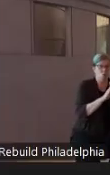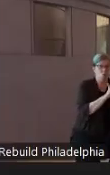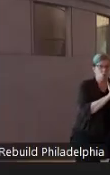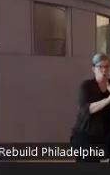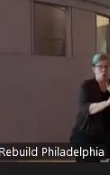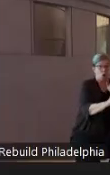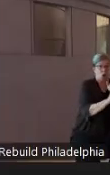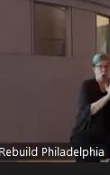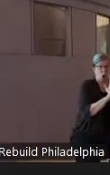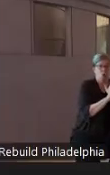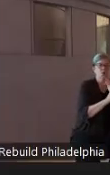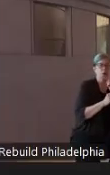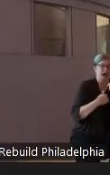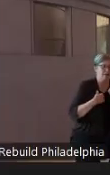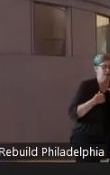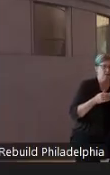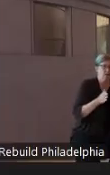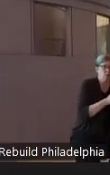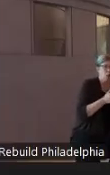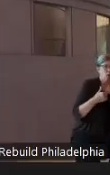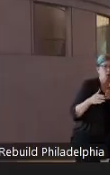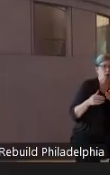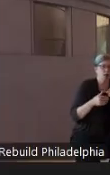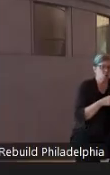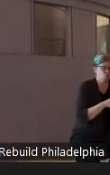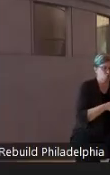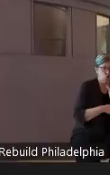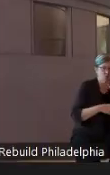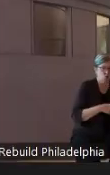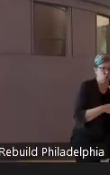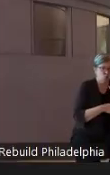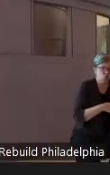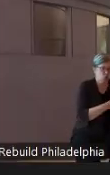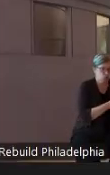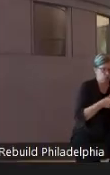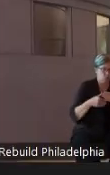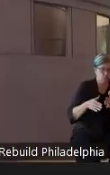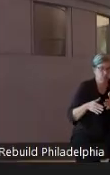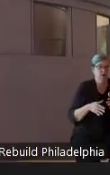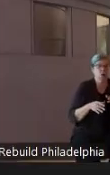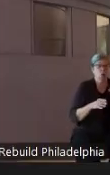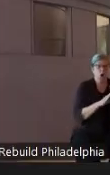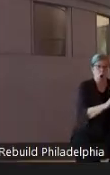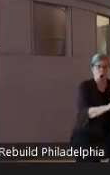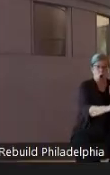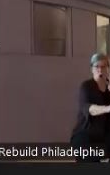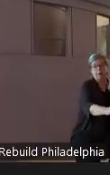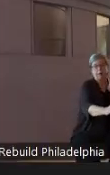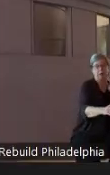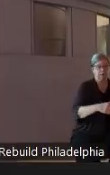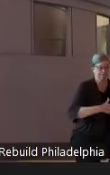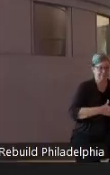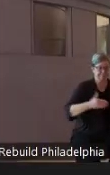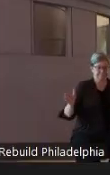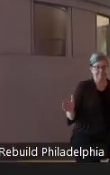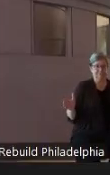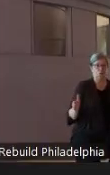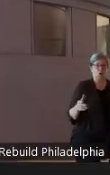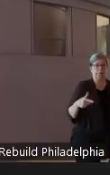as shown in this plan. When the wall is open, those 2 rooms turn into one large